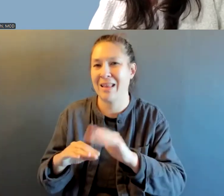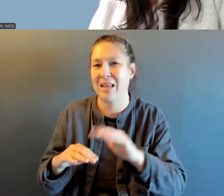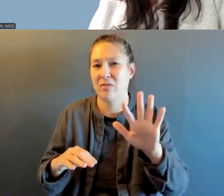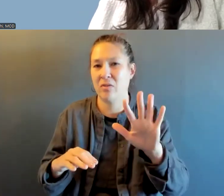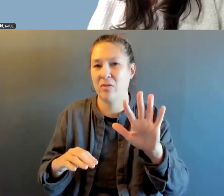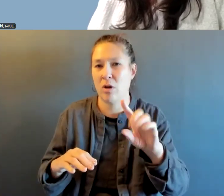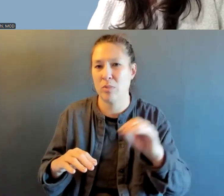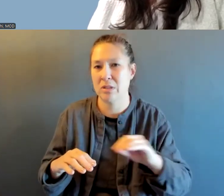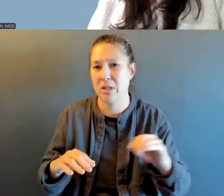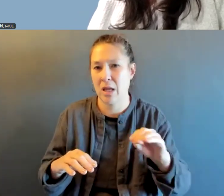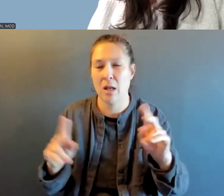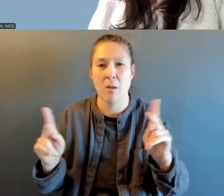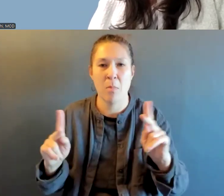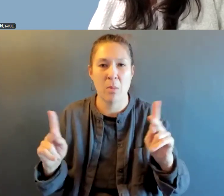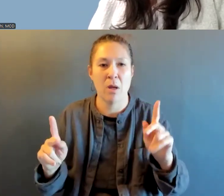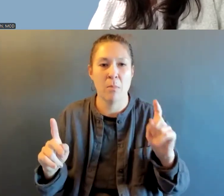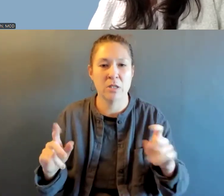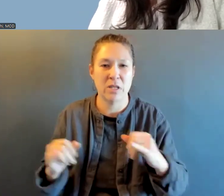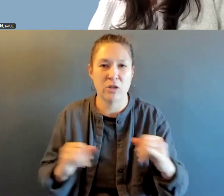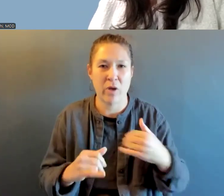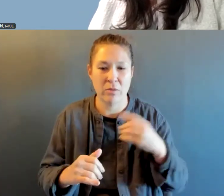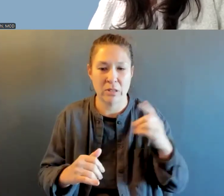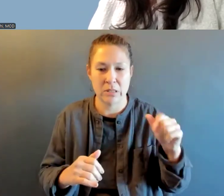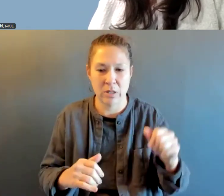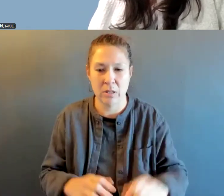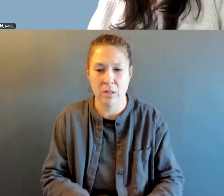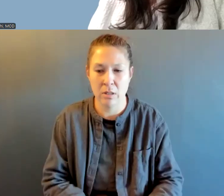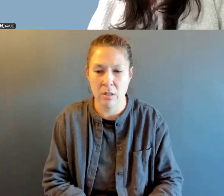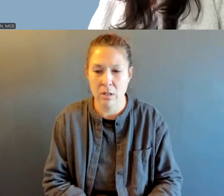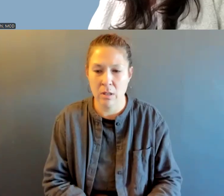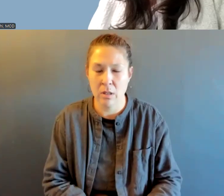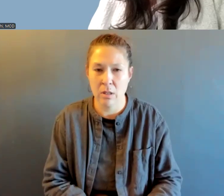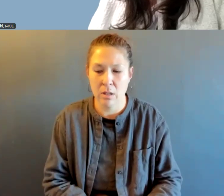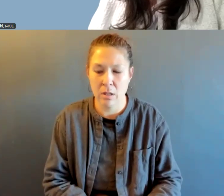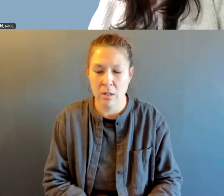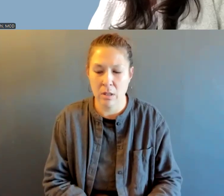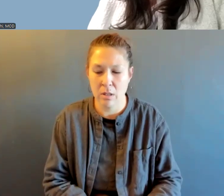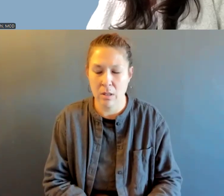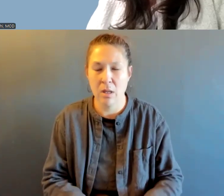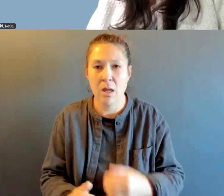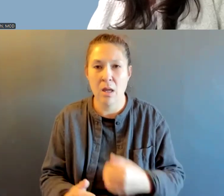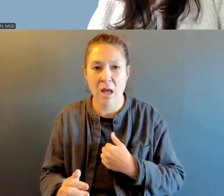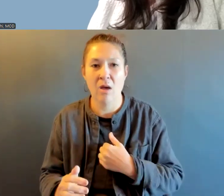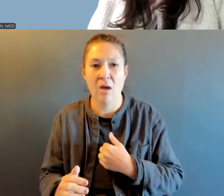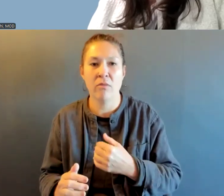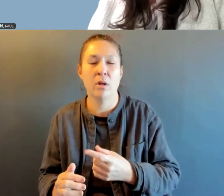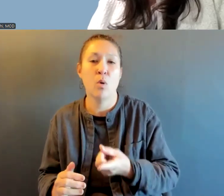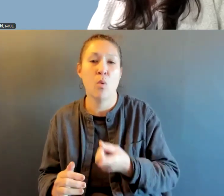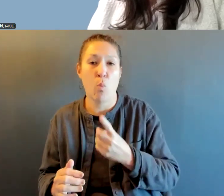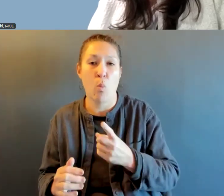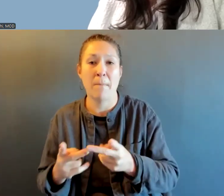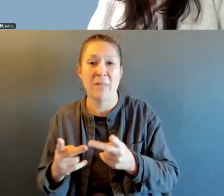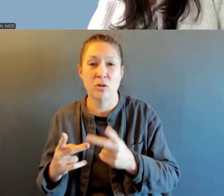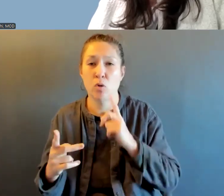with disabilities. And then one for, the town person and one for the parent or